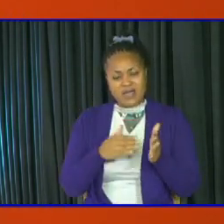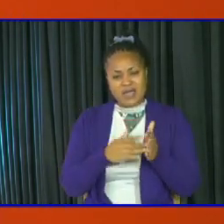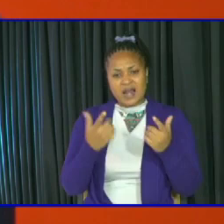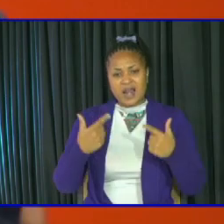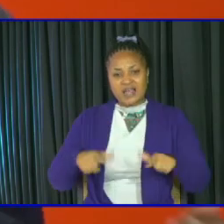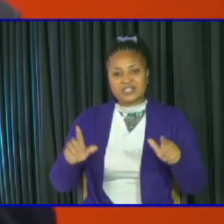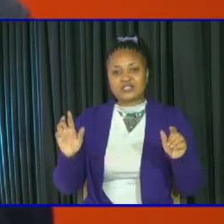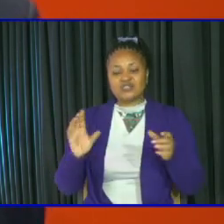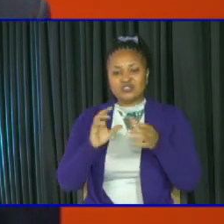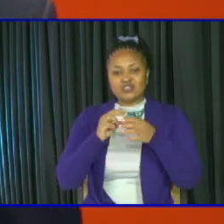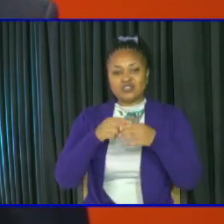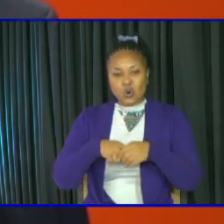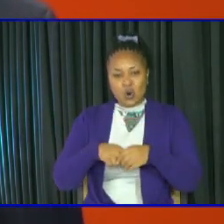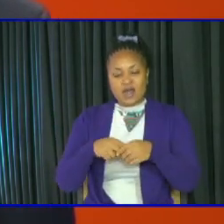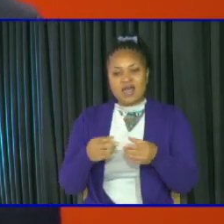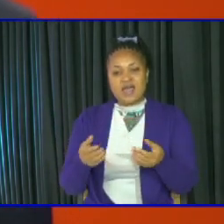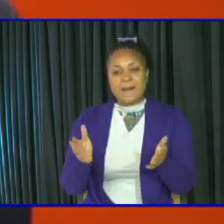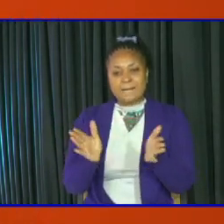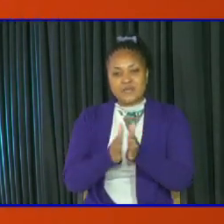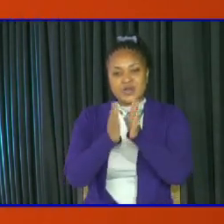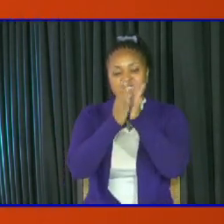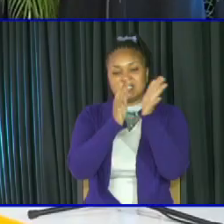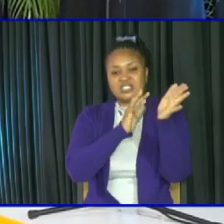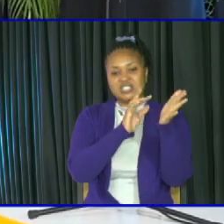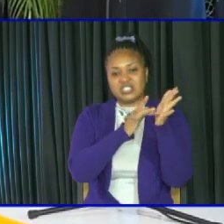praise Jesus, our Maker and our King.